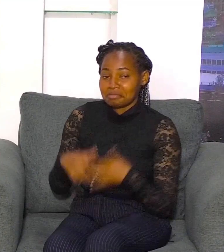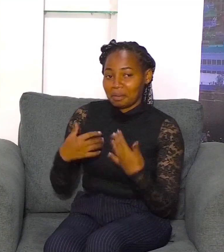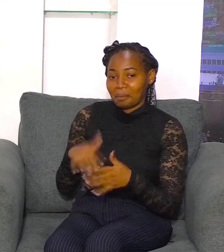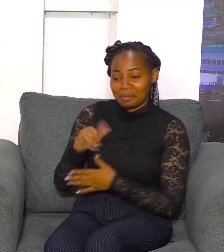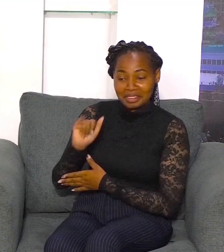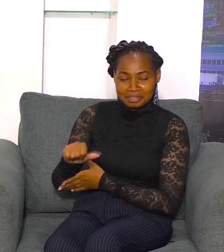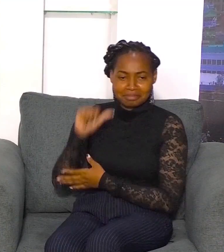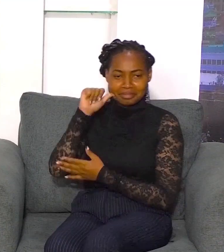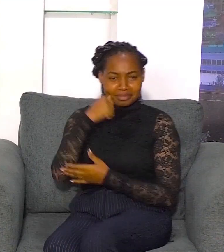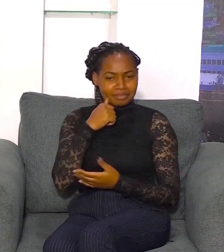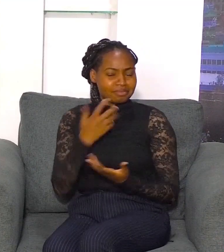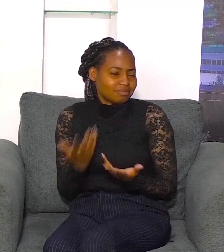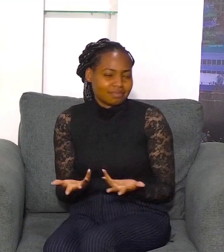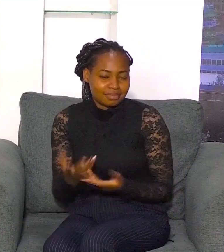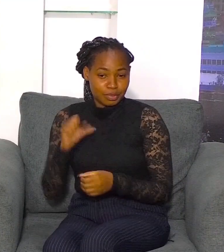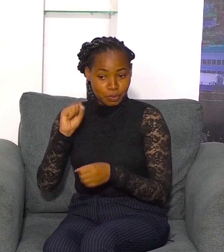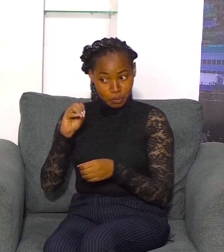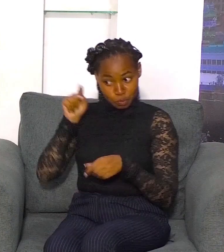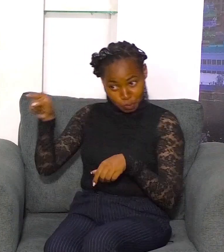Wow, that's nice.